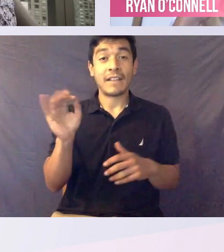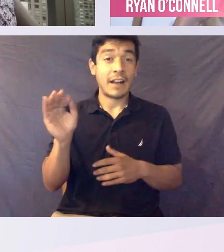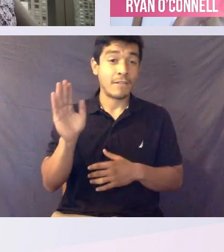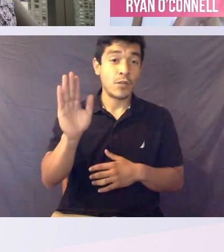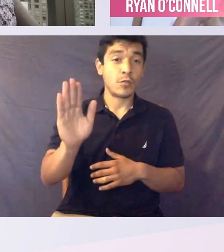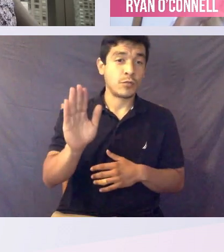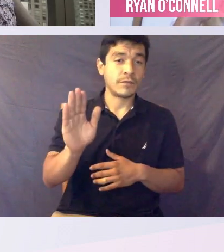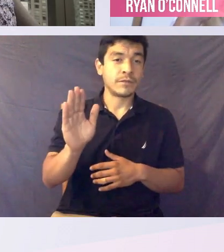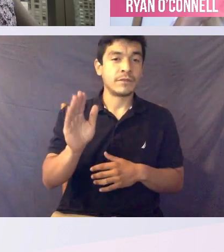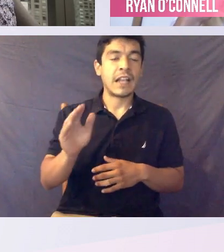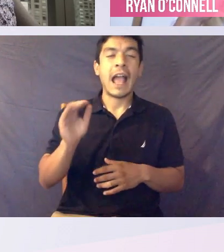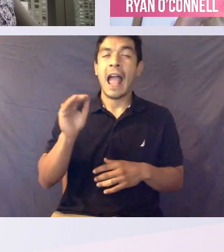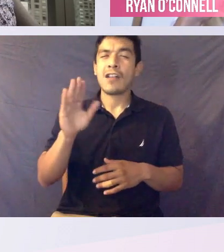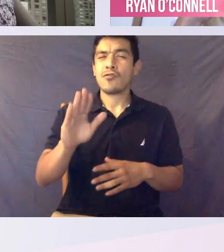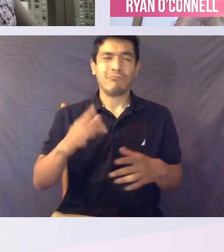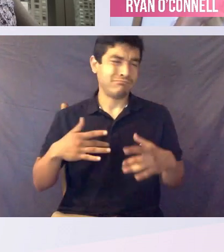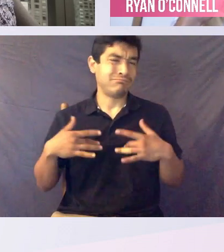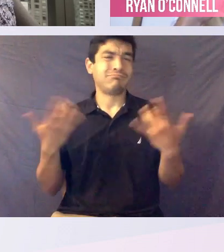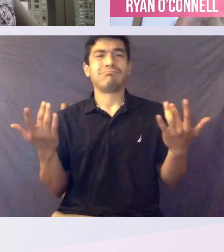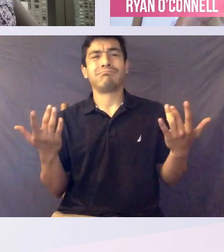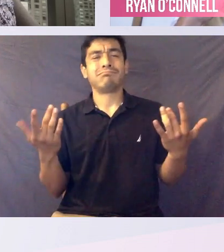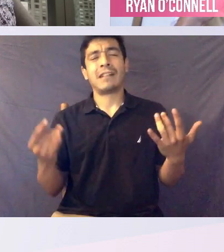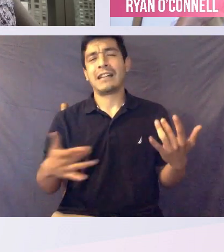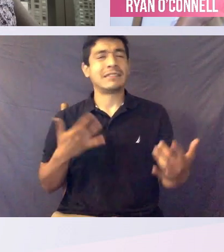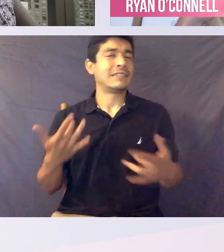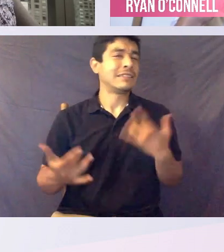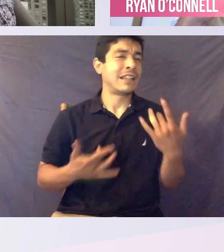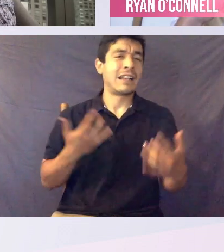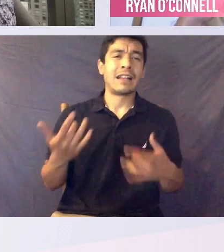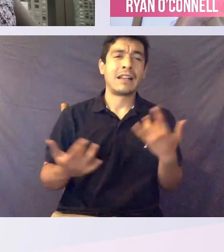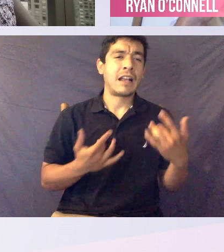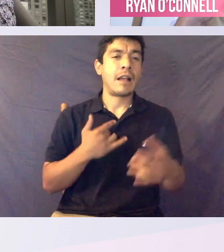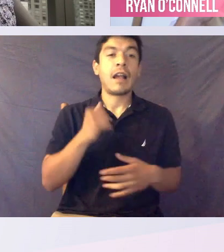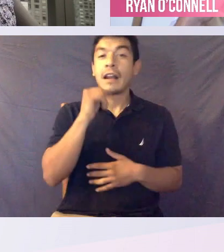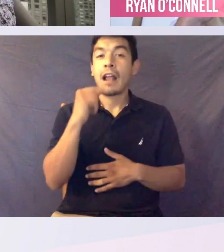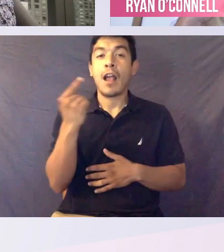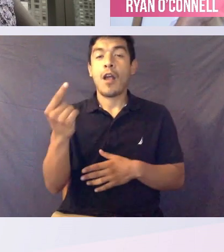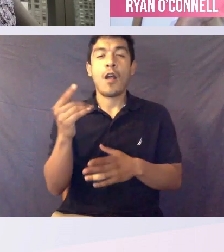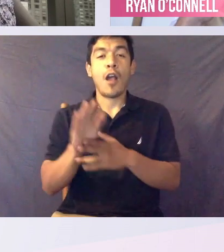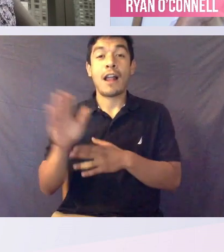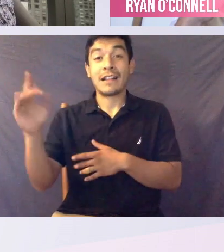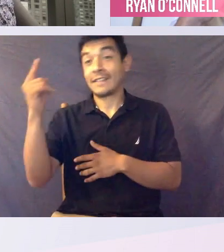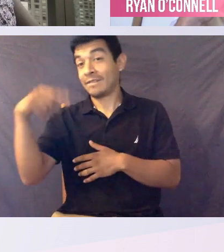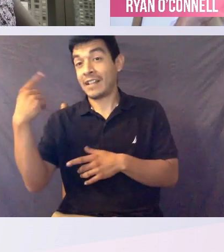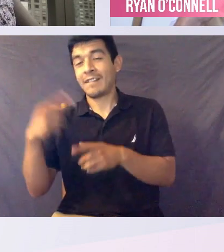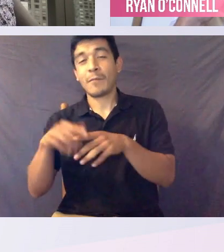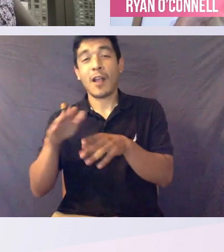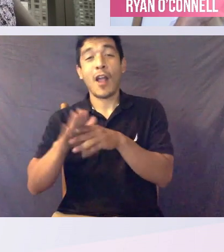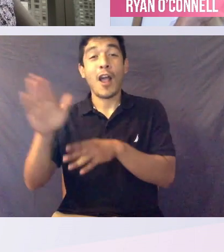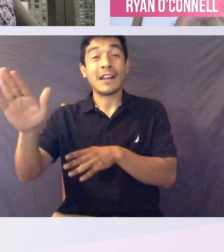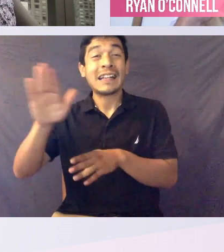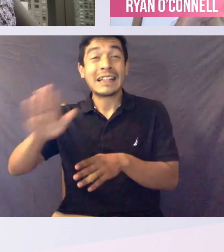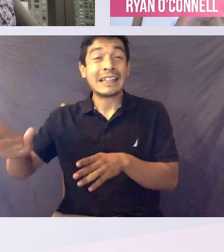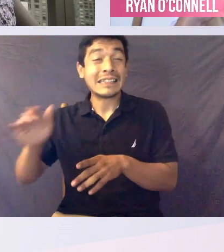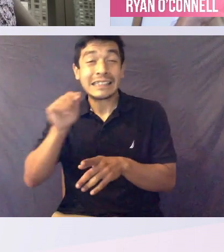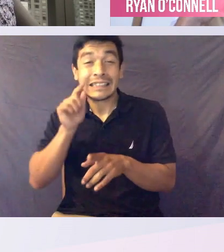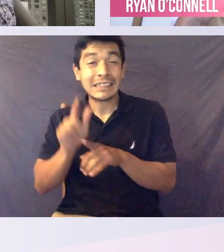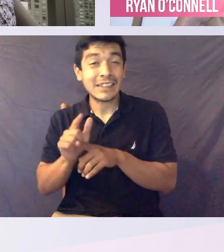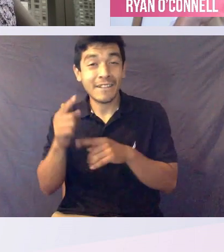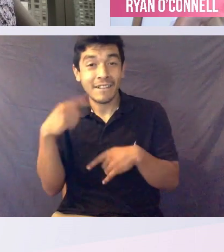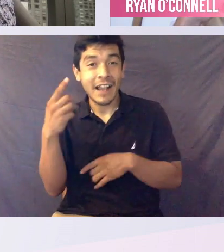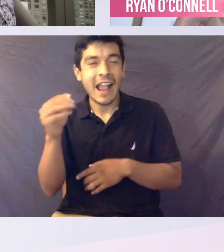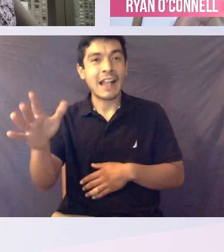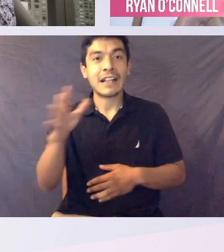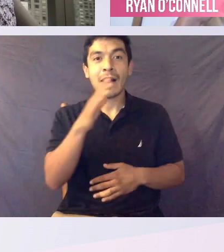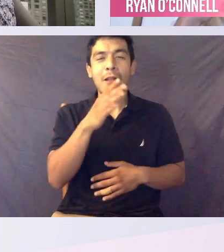And the joy and excitement, not just on his face, but on his little sister's face, and the mom screaming